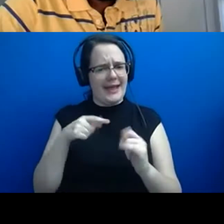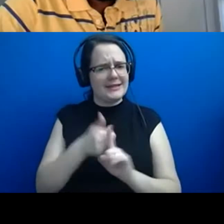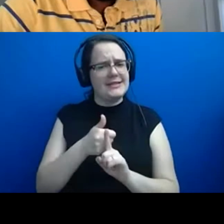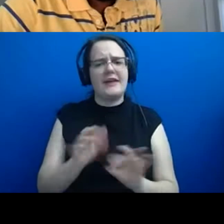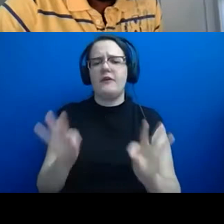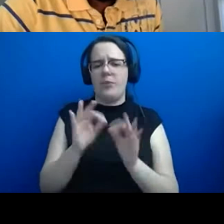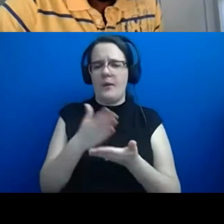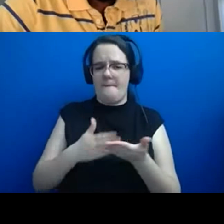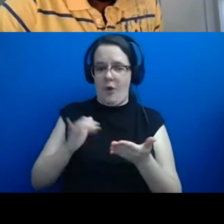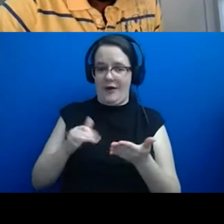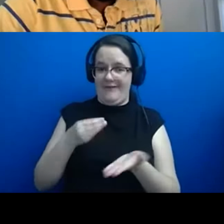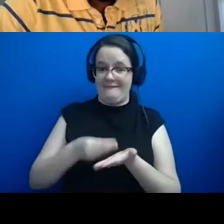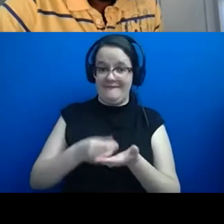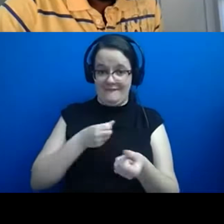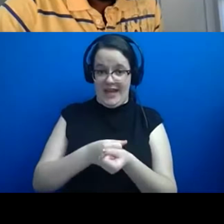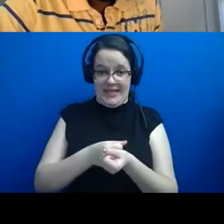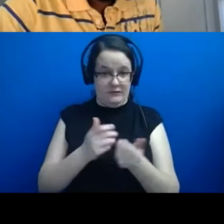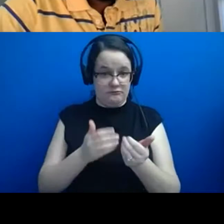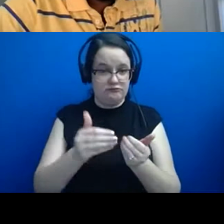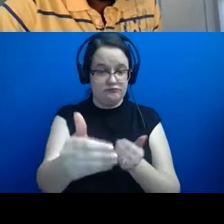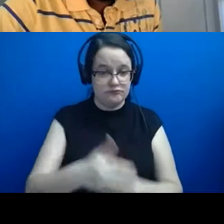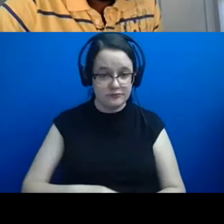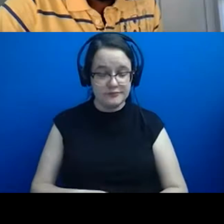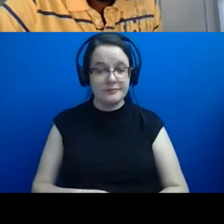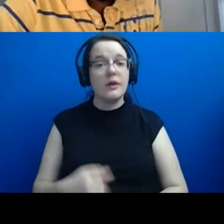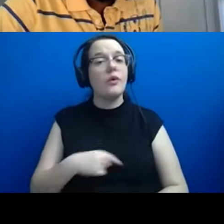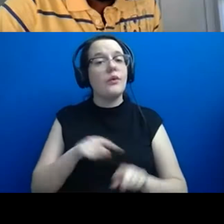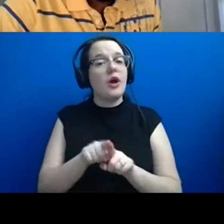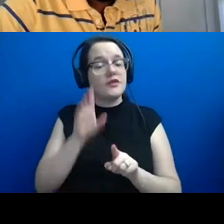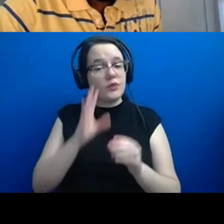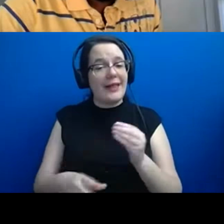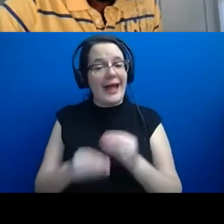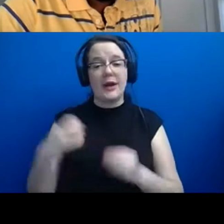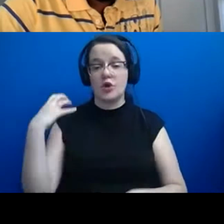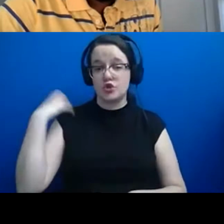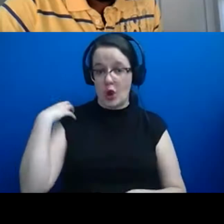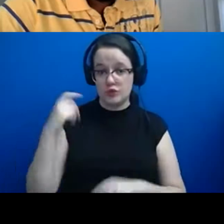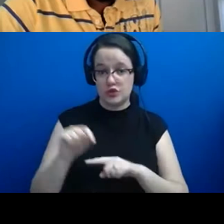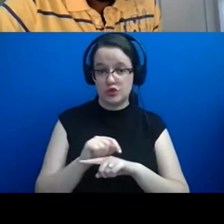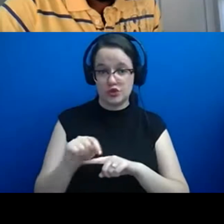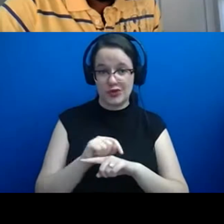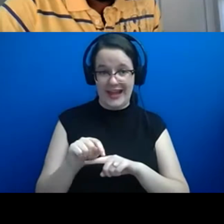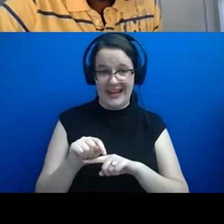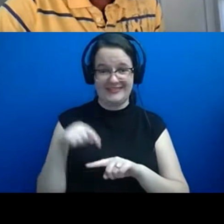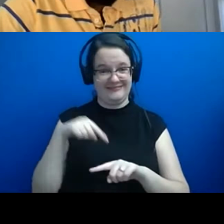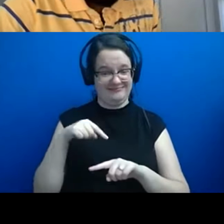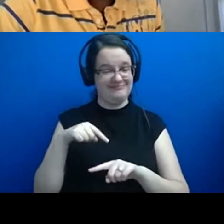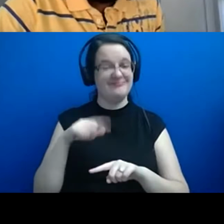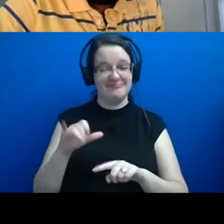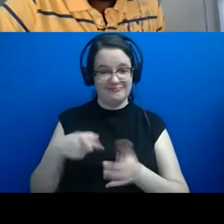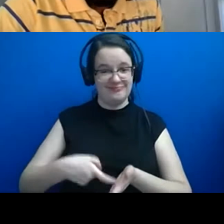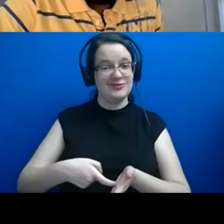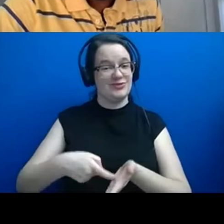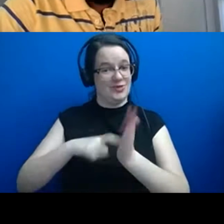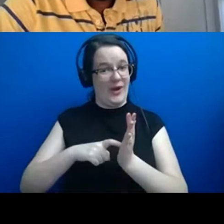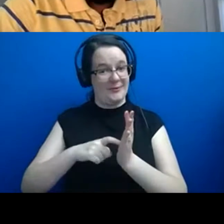funding as we move forward. And we're also going to add some coaches training as a requirement in the